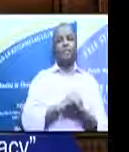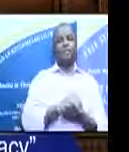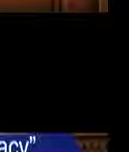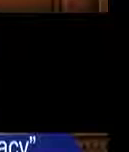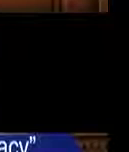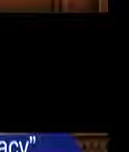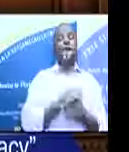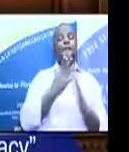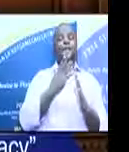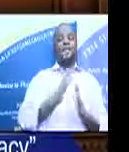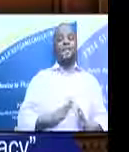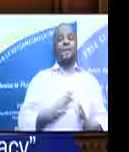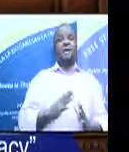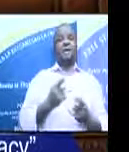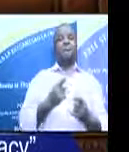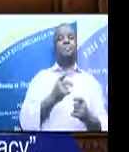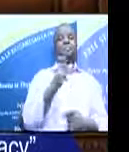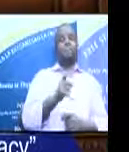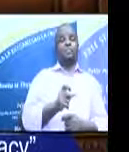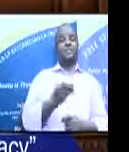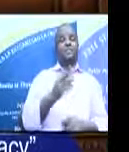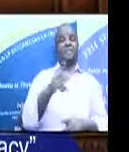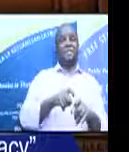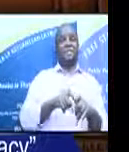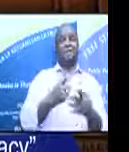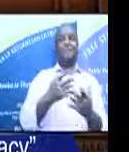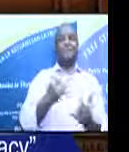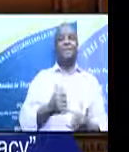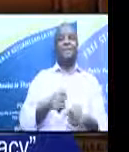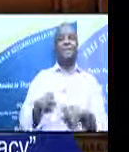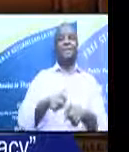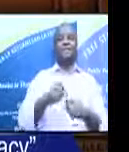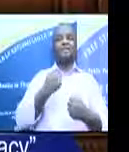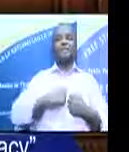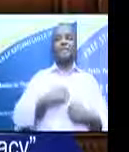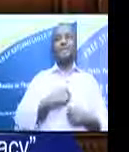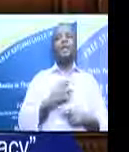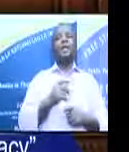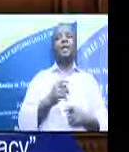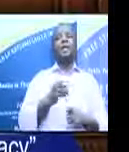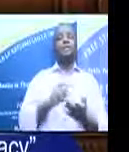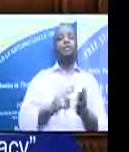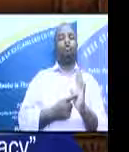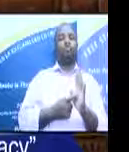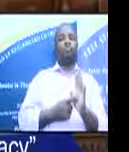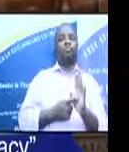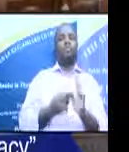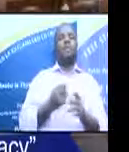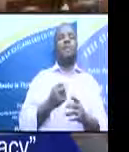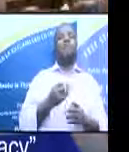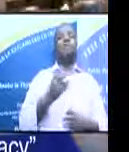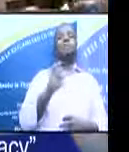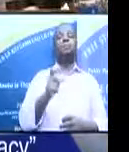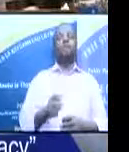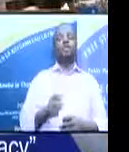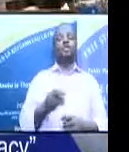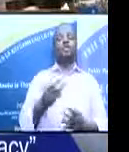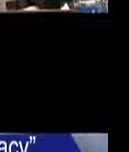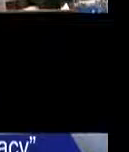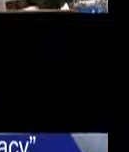The physical inactivity or sedentary lifestyle is a defining characteristic of a modern